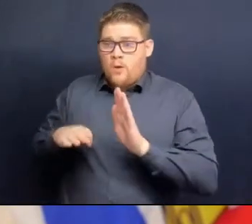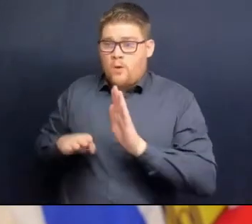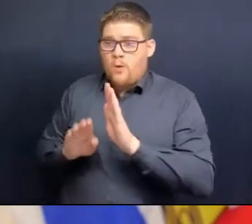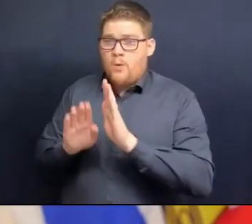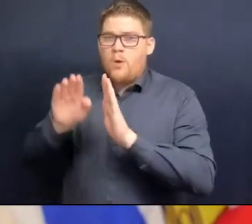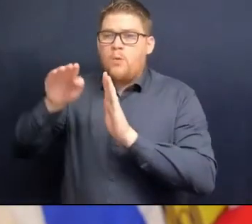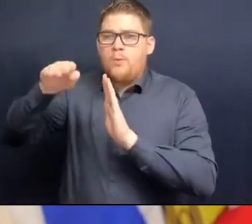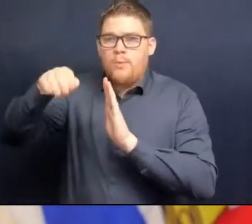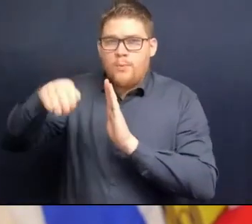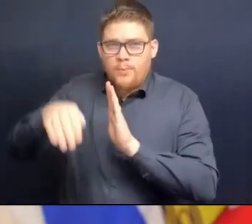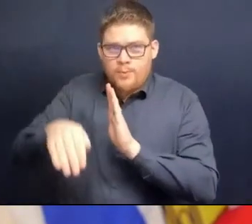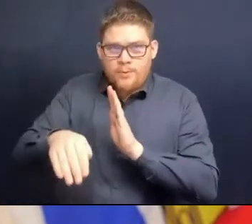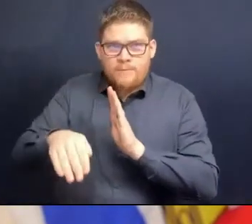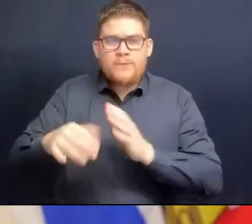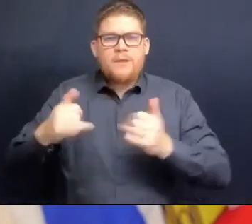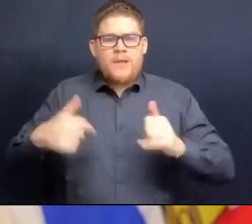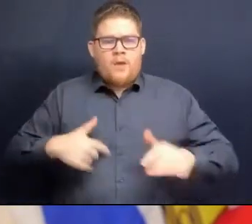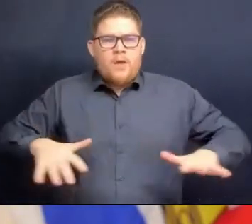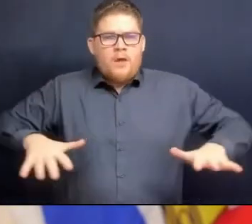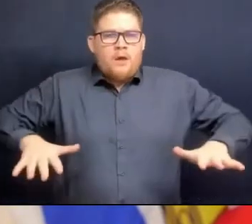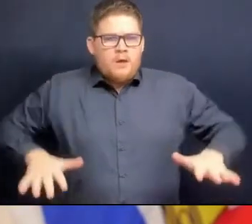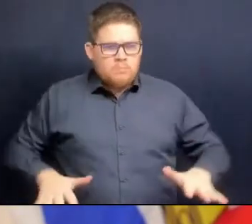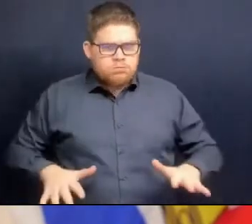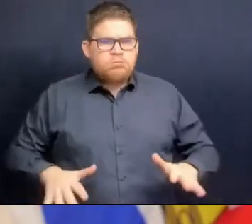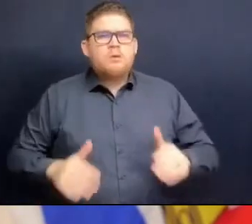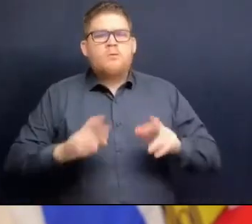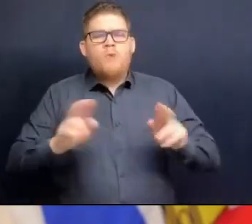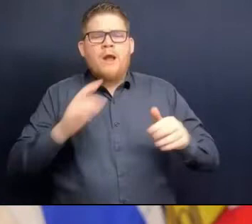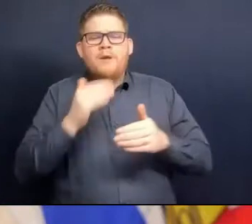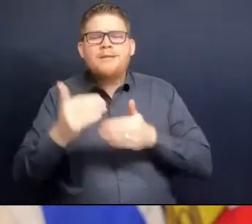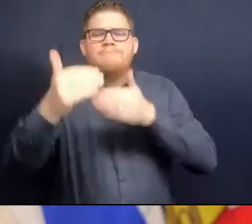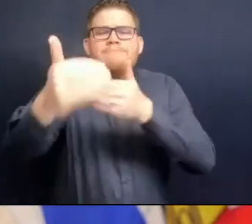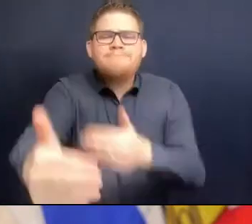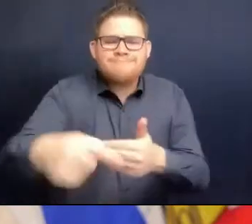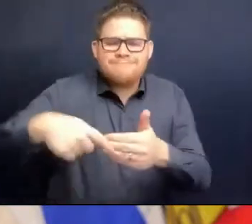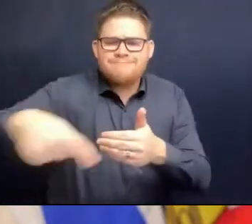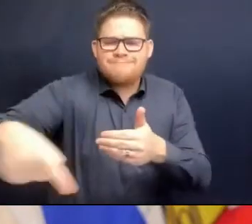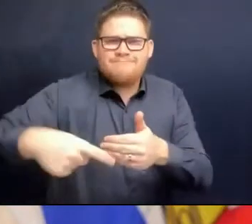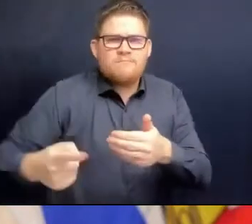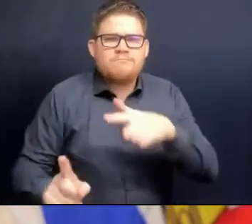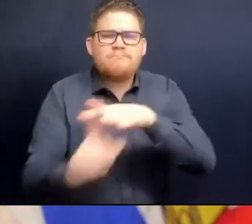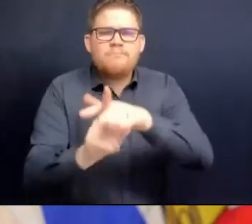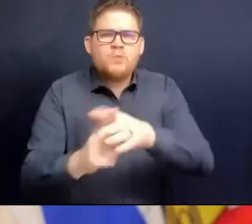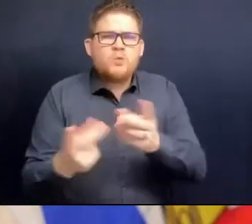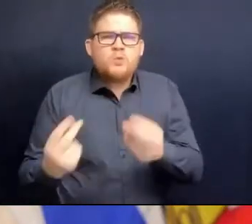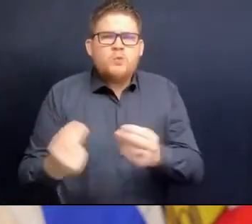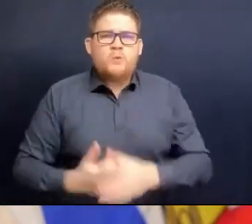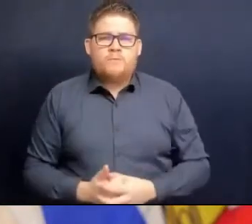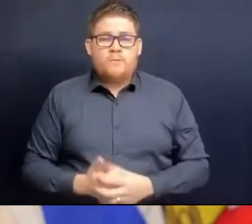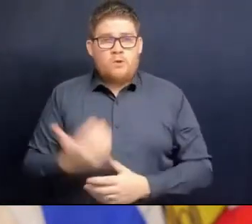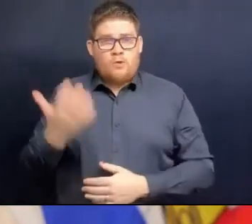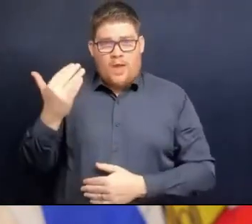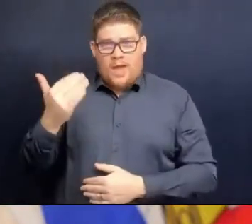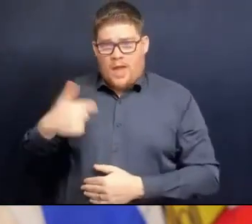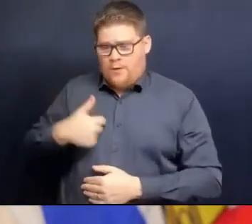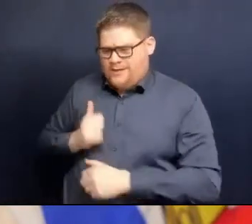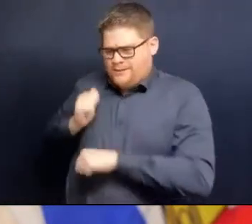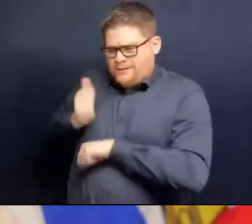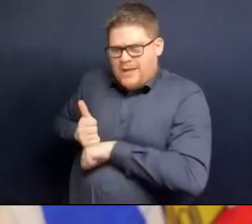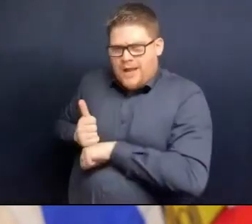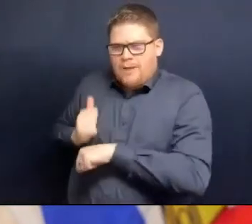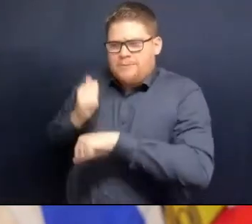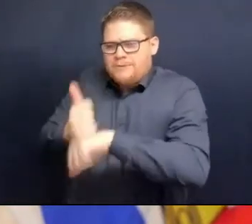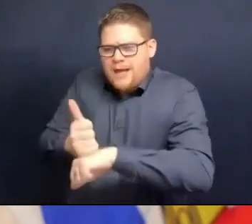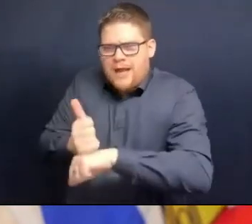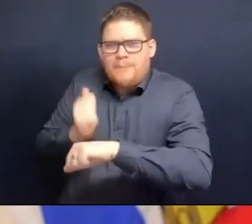we'll be able to do so many more things together. But that's because we've had vaccine mandates, because we've had the effective use